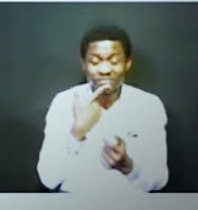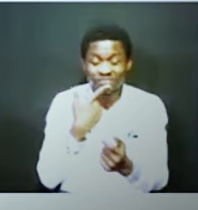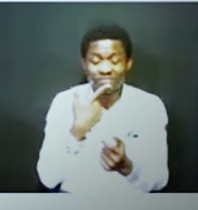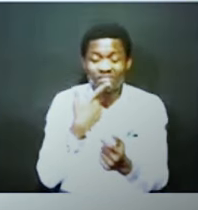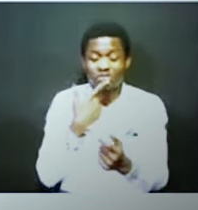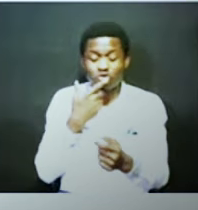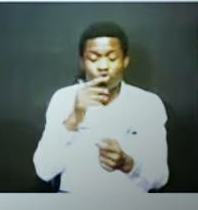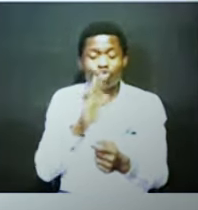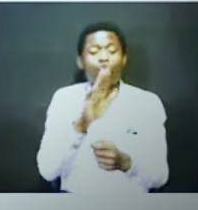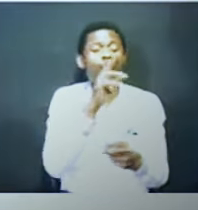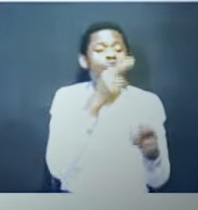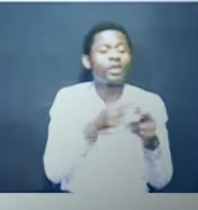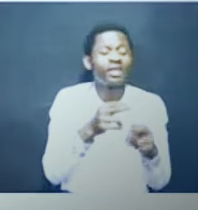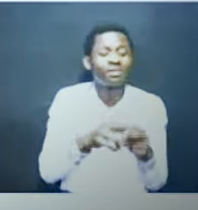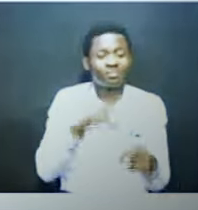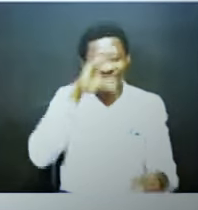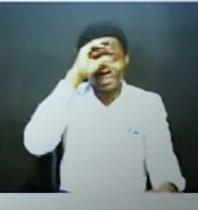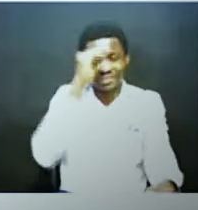of